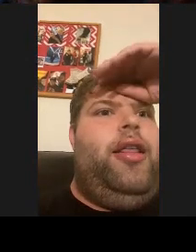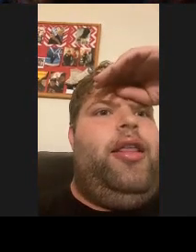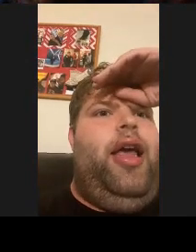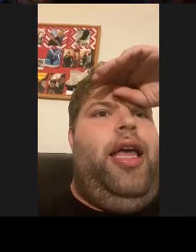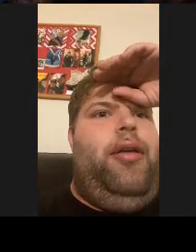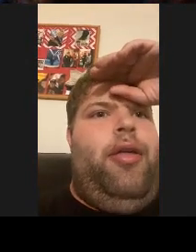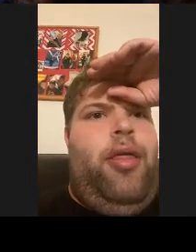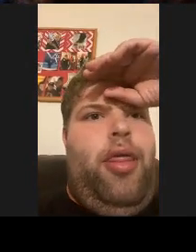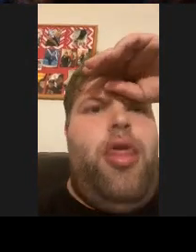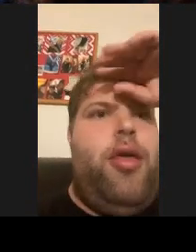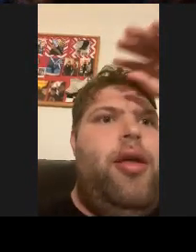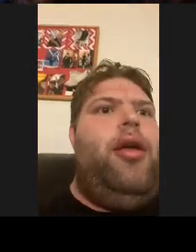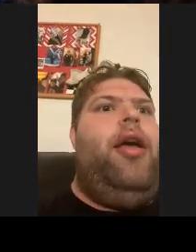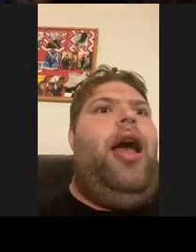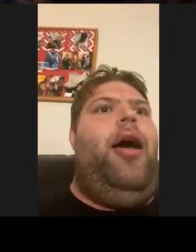Because like,